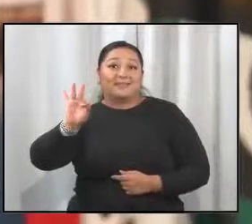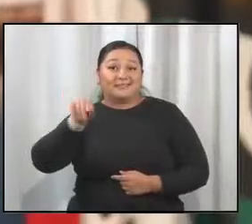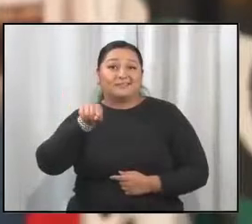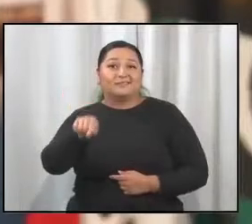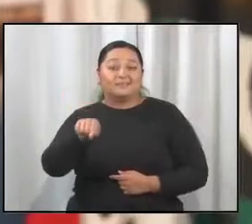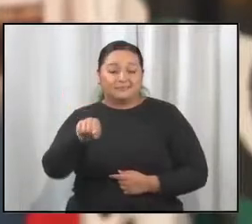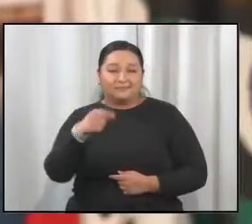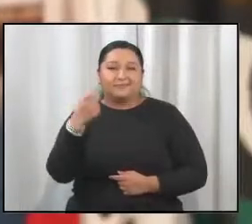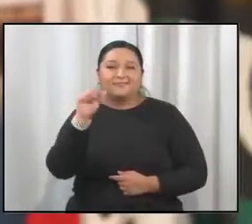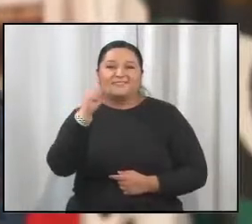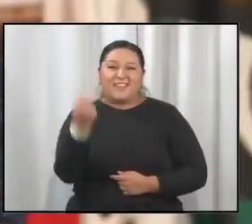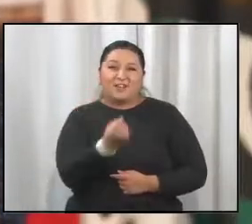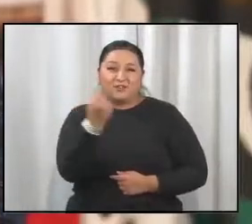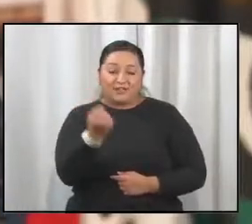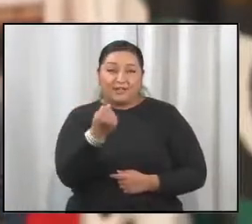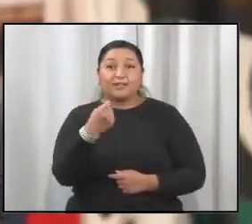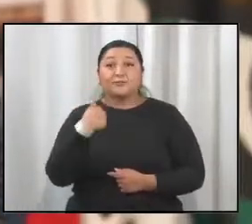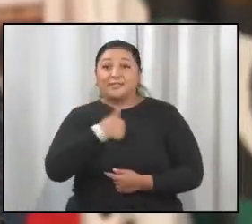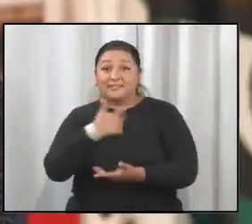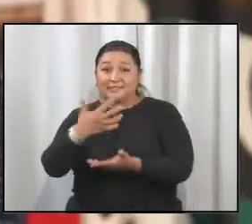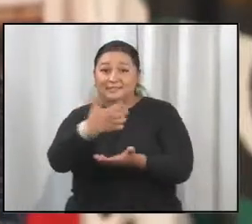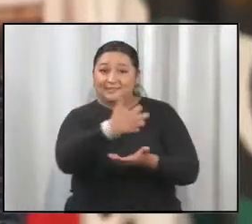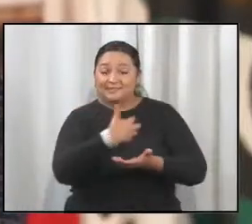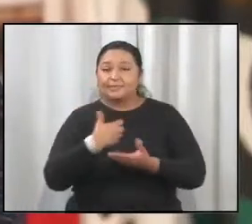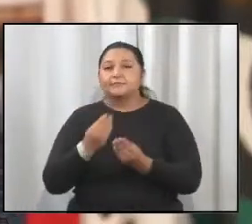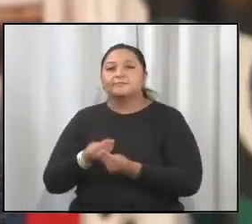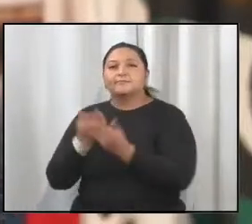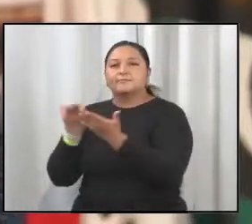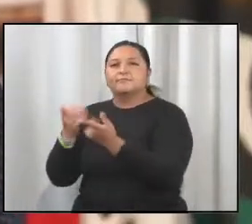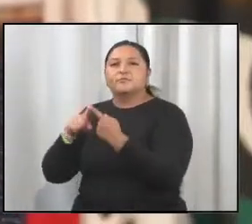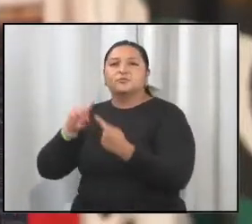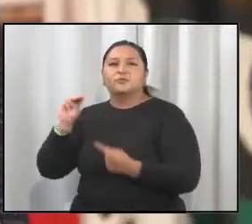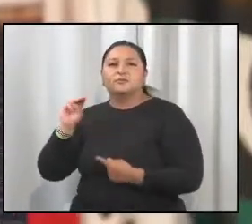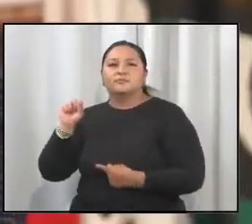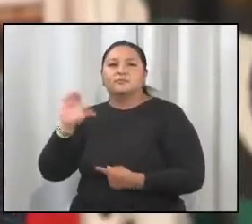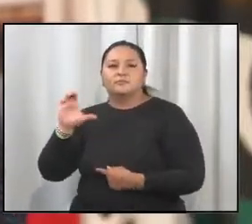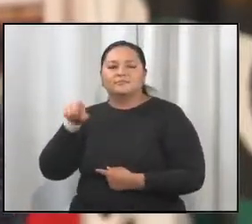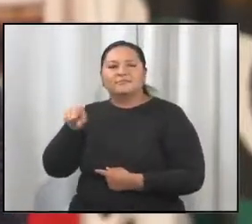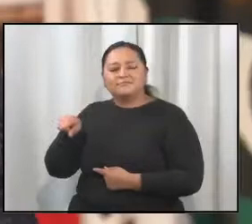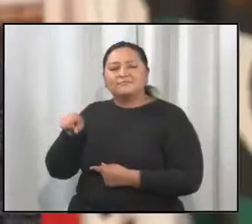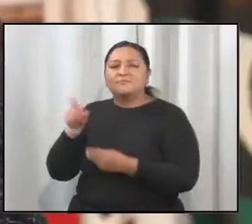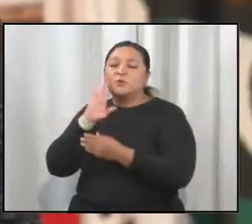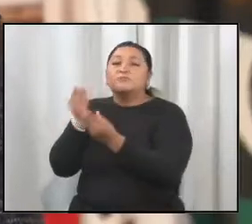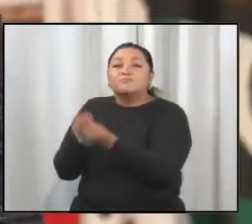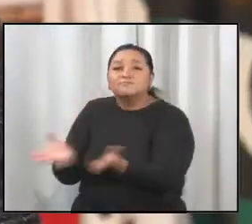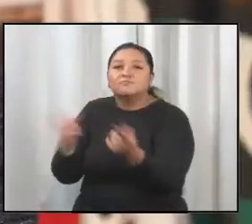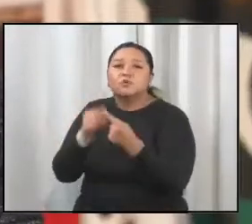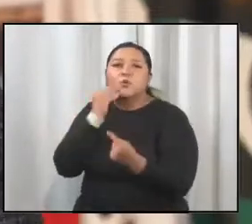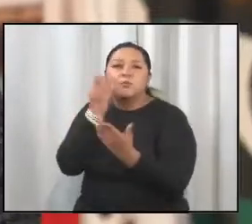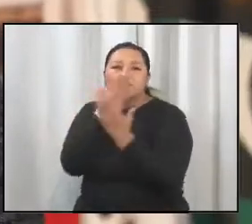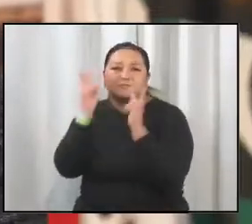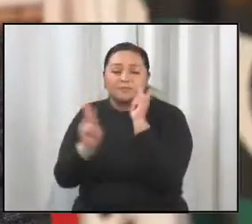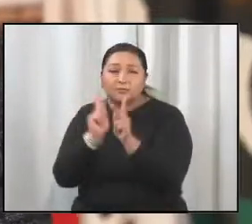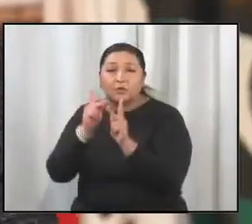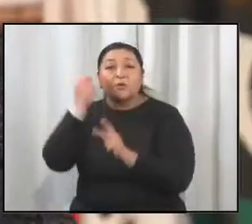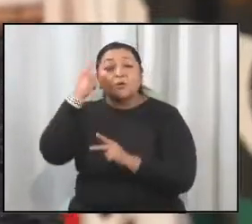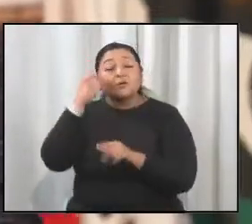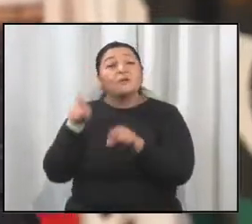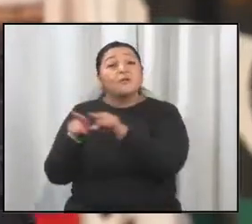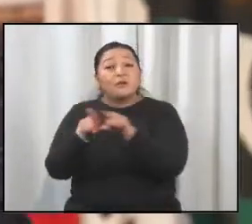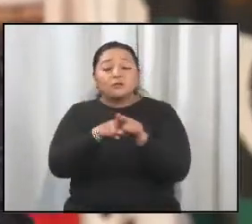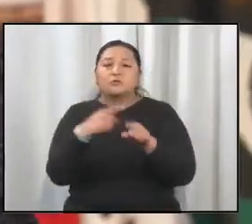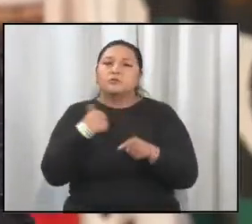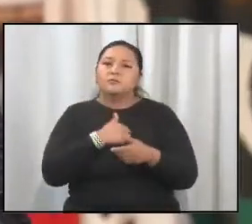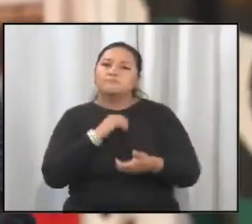this event will be distributed at the Multi-Service Center to people experiencing homelessness, and we'll also be able to partner